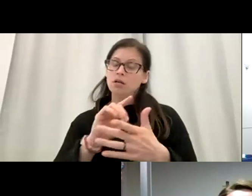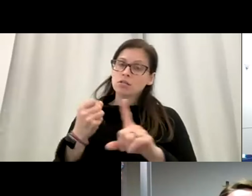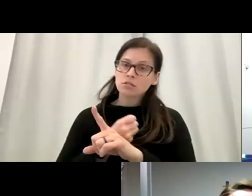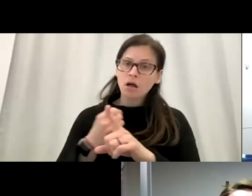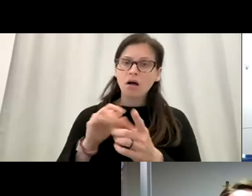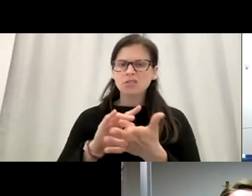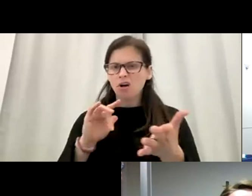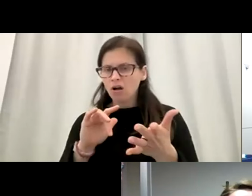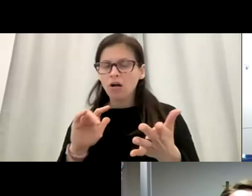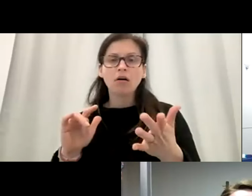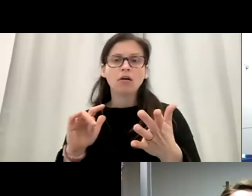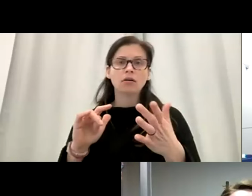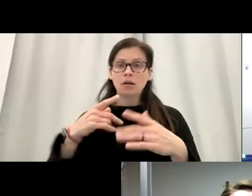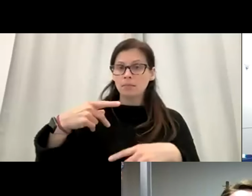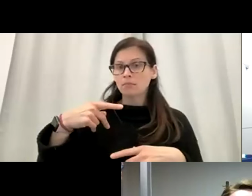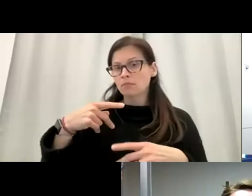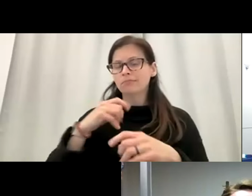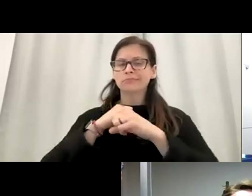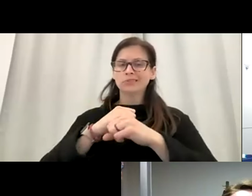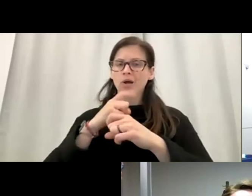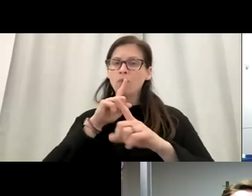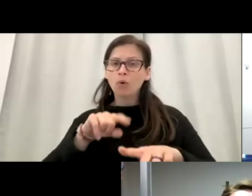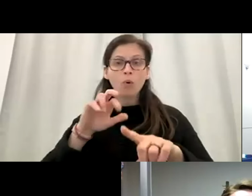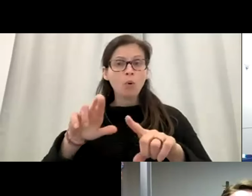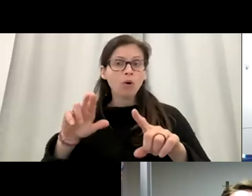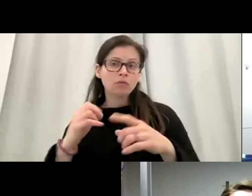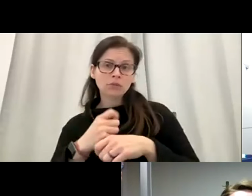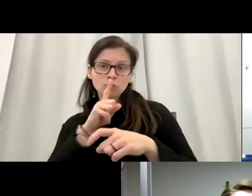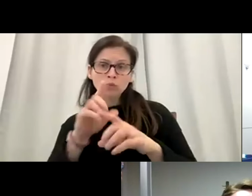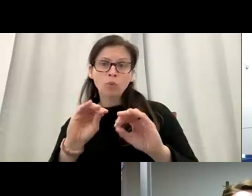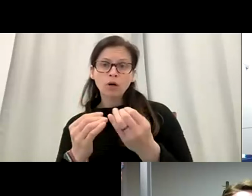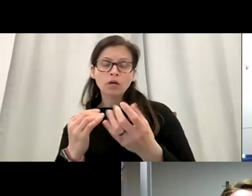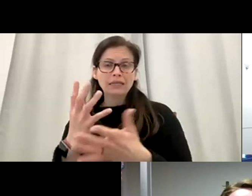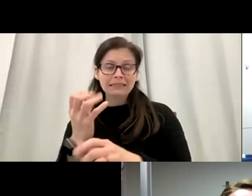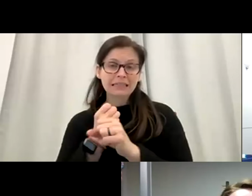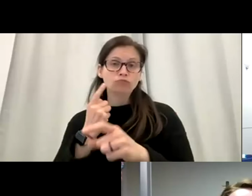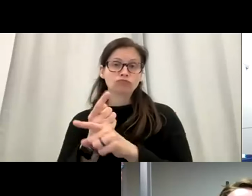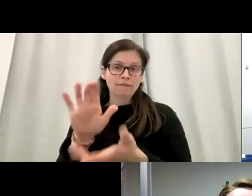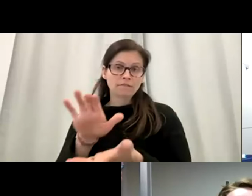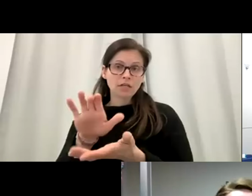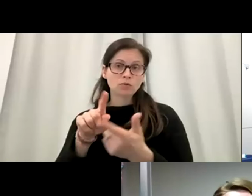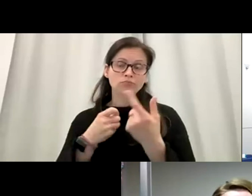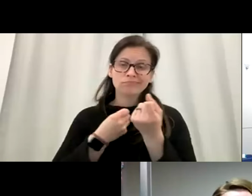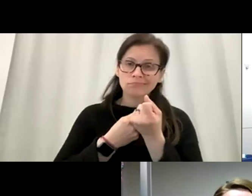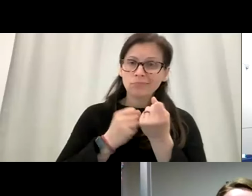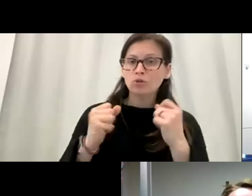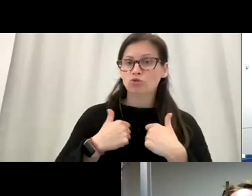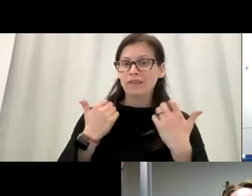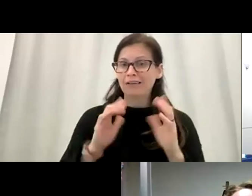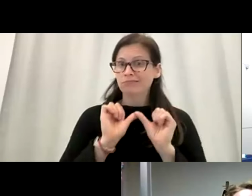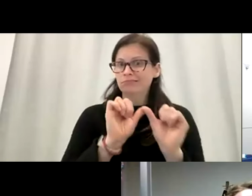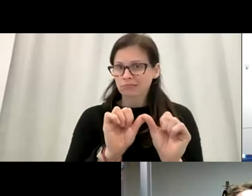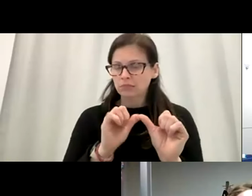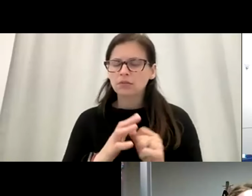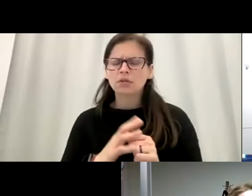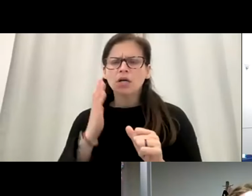your organization is receiving the necessary funding to continue supporting survivors? I think just knowing this, like what you